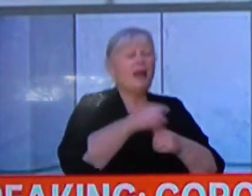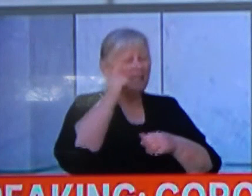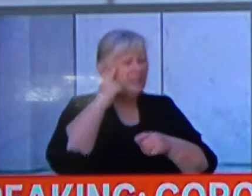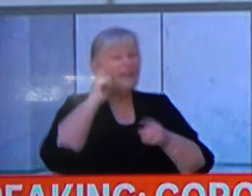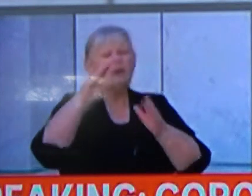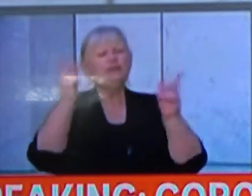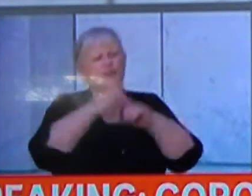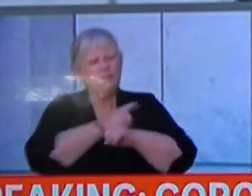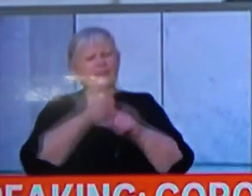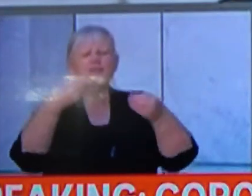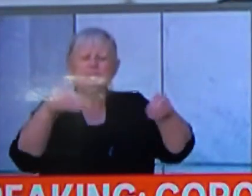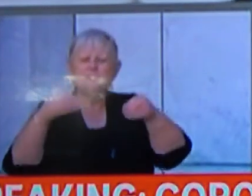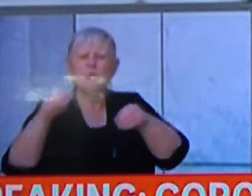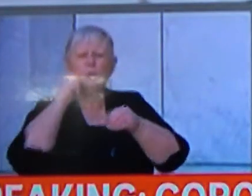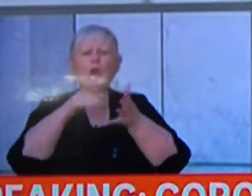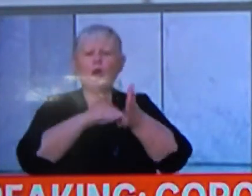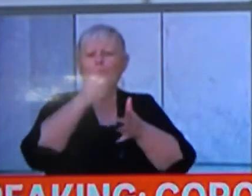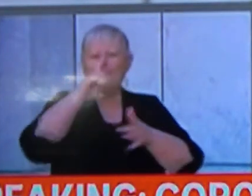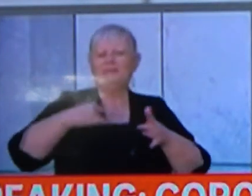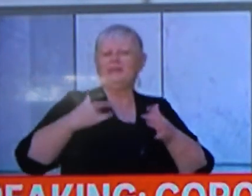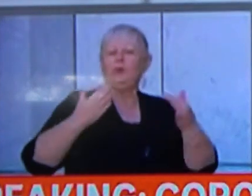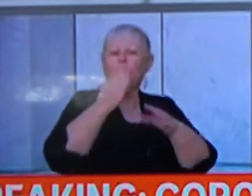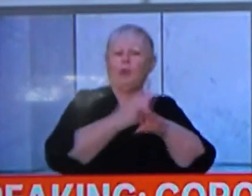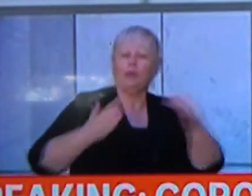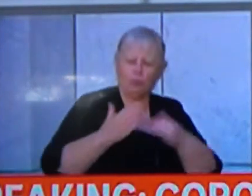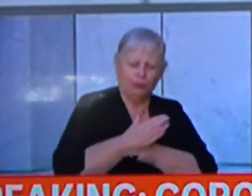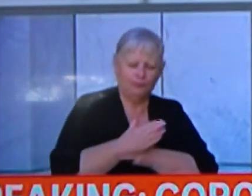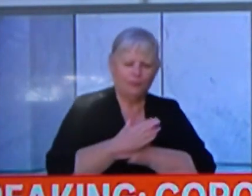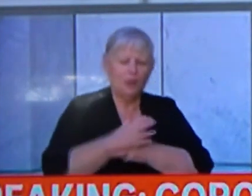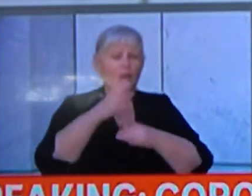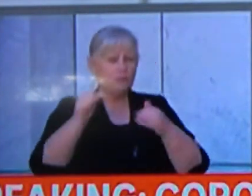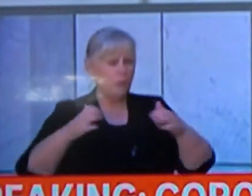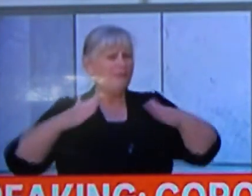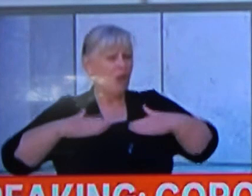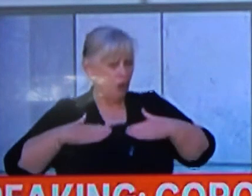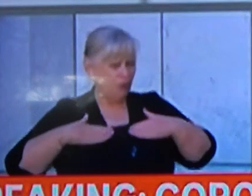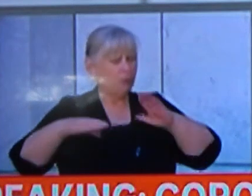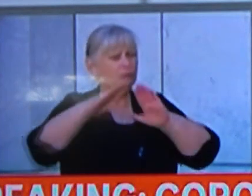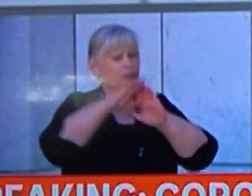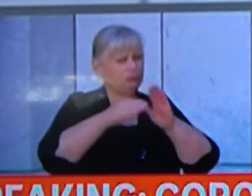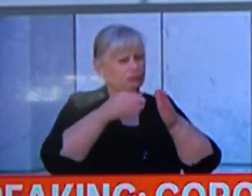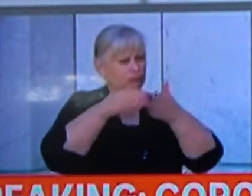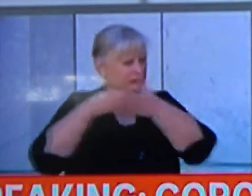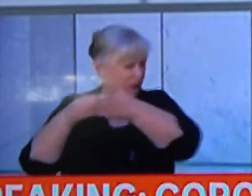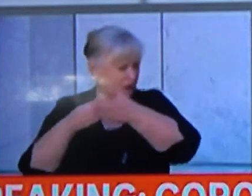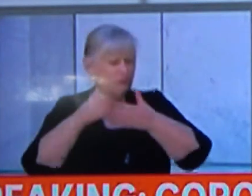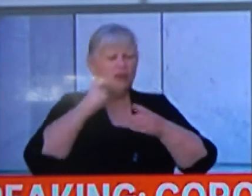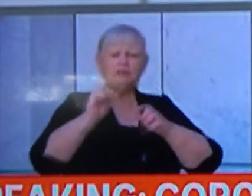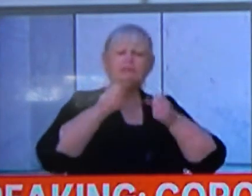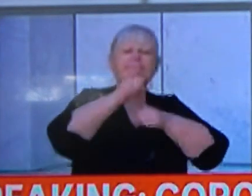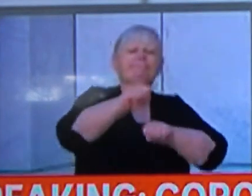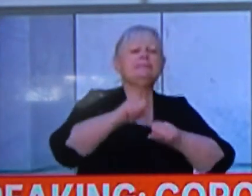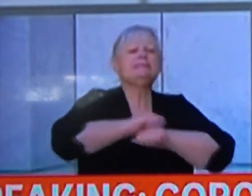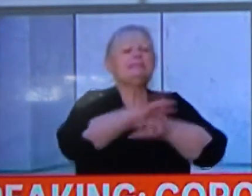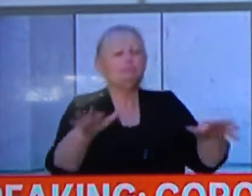period. As a result of the health-related restrictions being put in place to reduce the impact of the coronavirus,